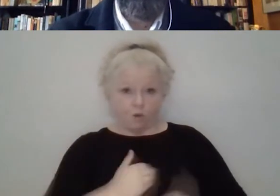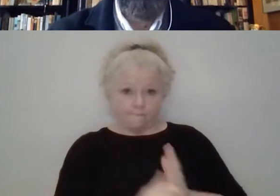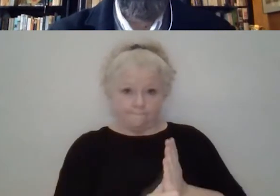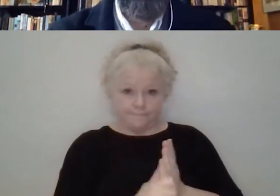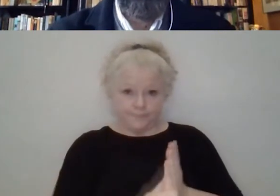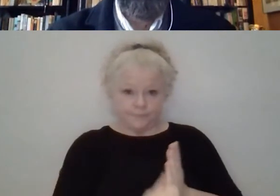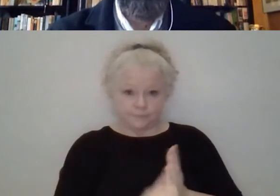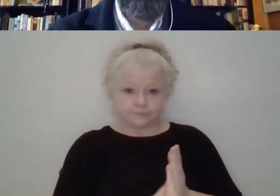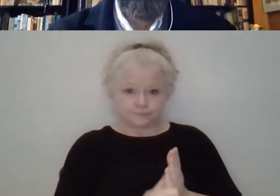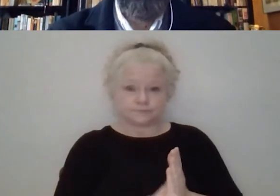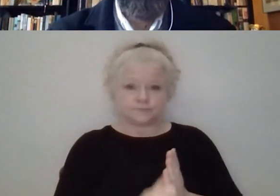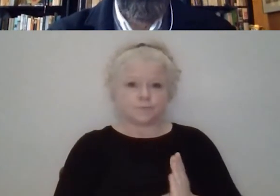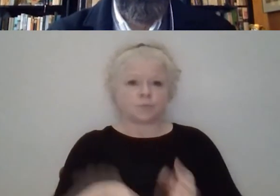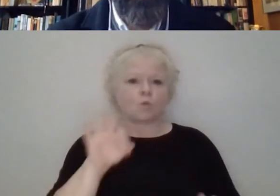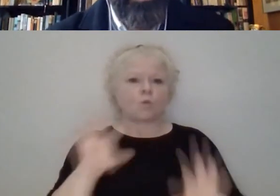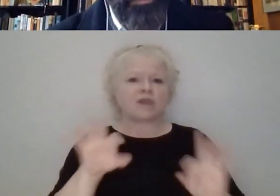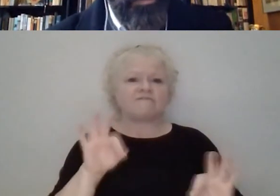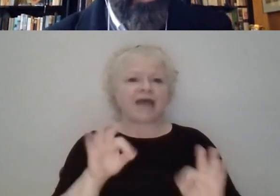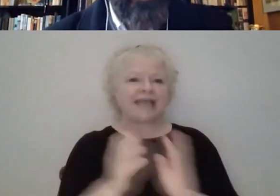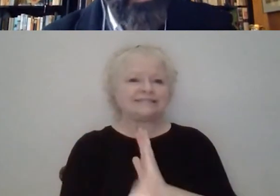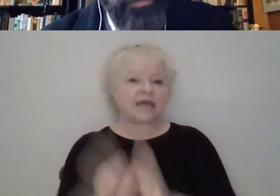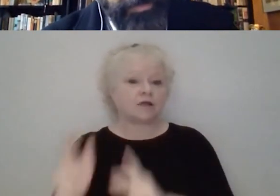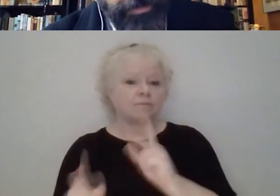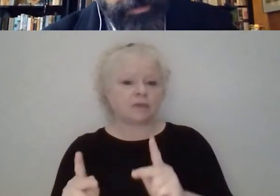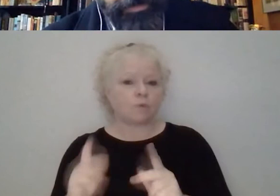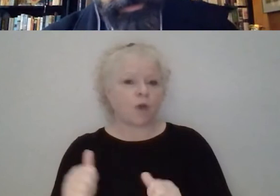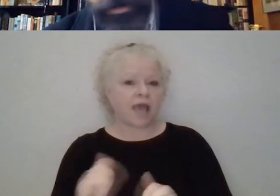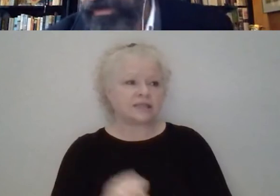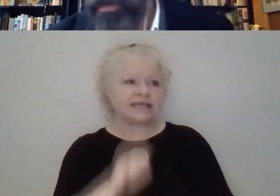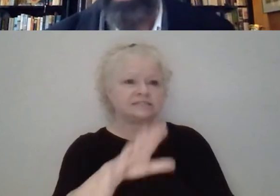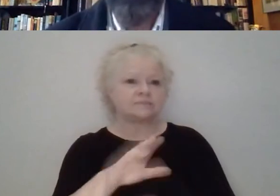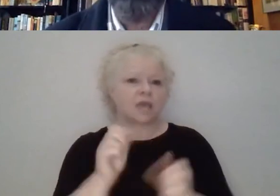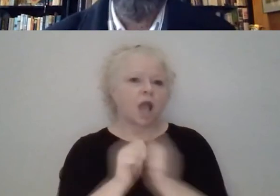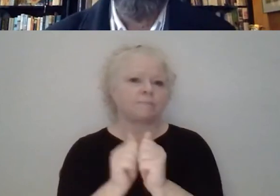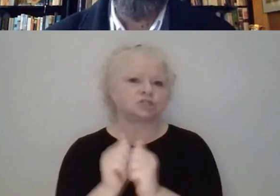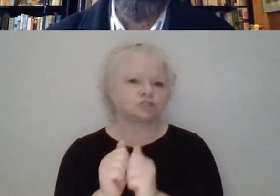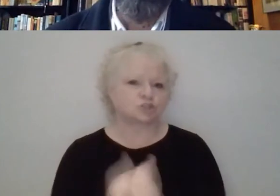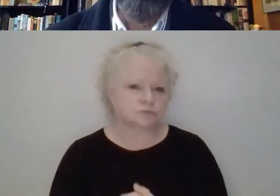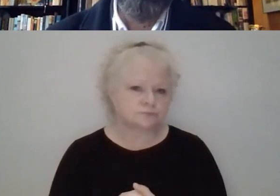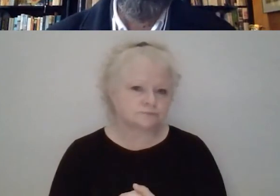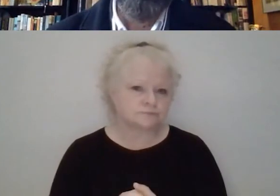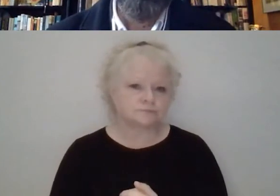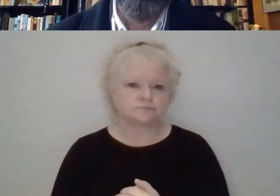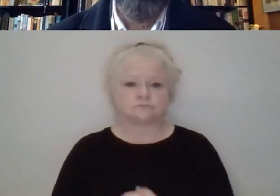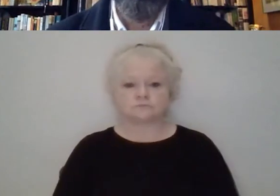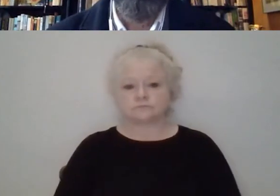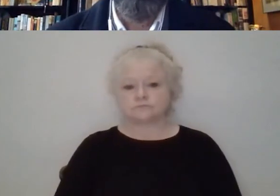we find talent because they submit for competitions. And Héctor and his